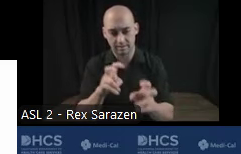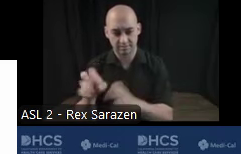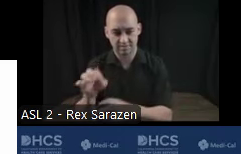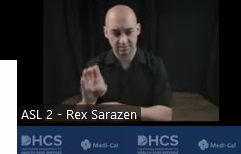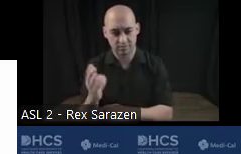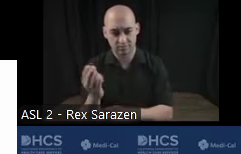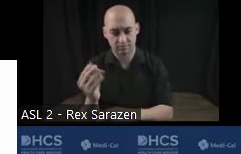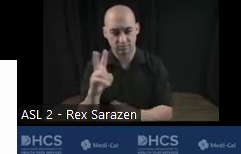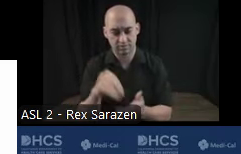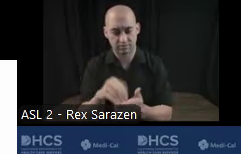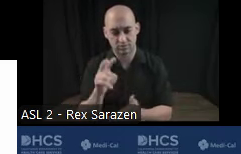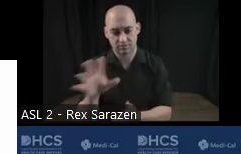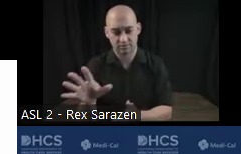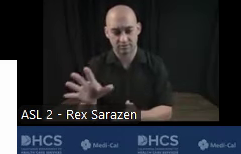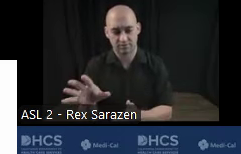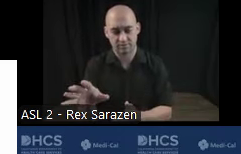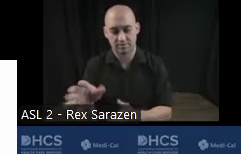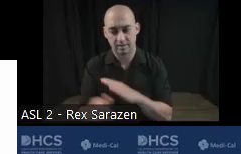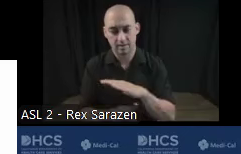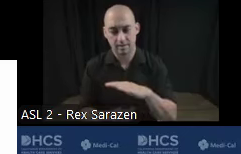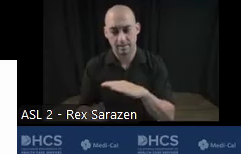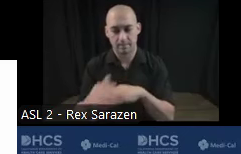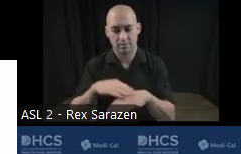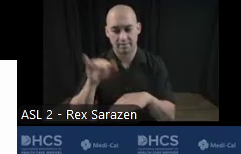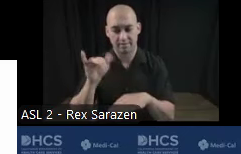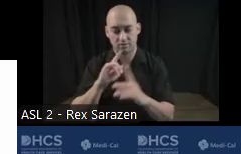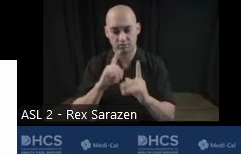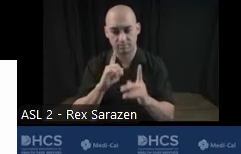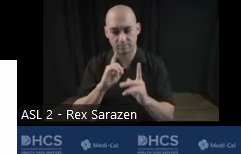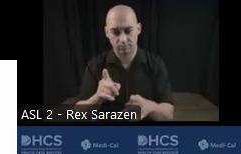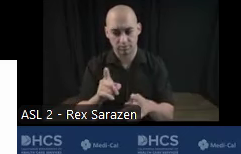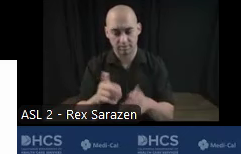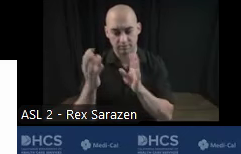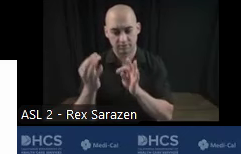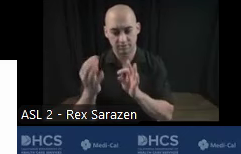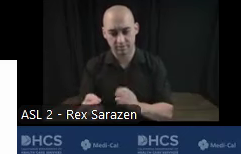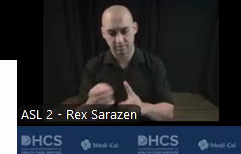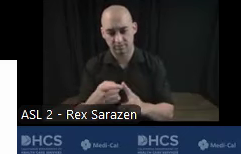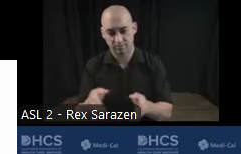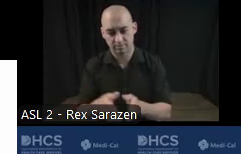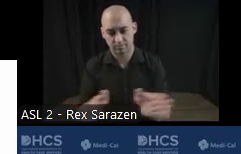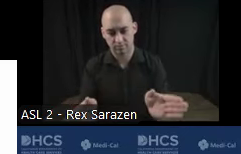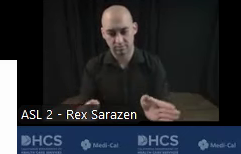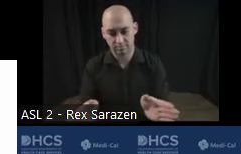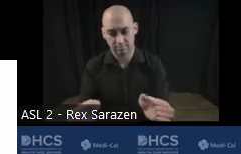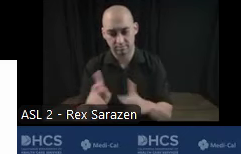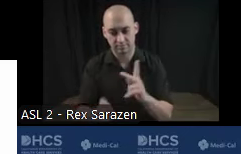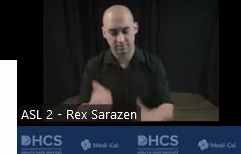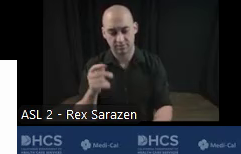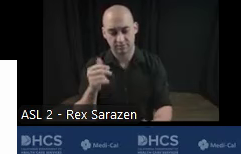2025. And based on the results of this report, as well as feedback from a broad array of stakeholders and